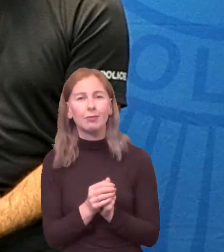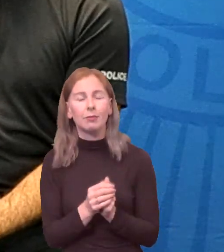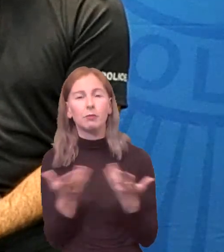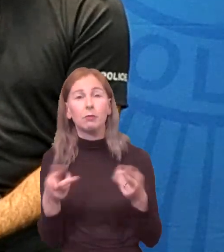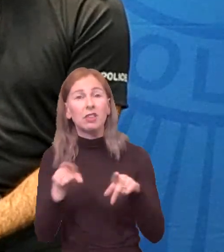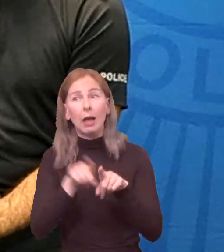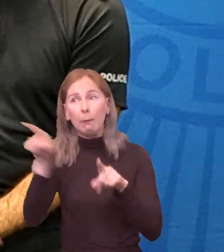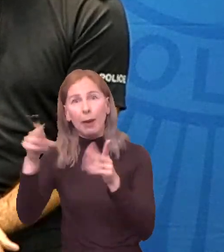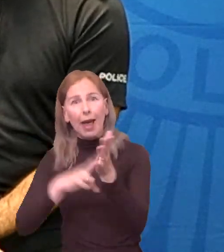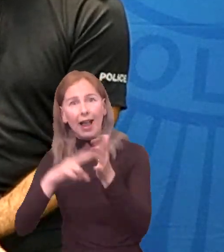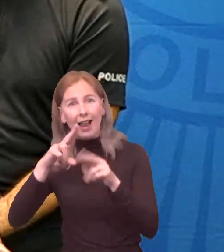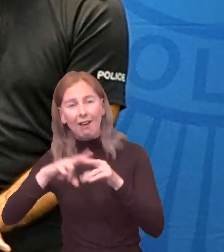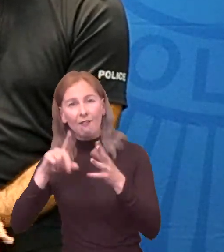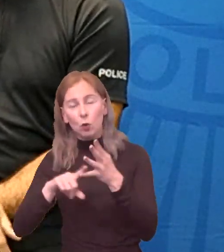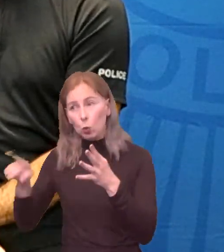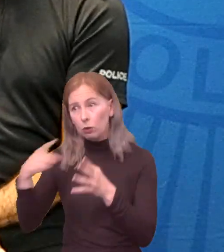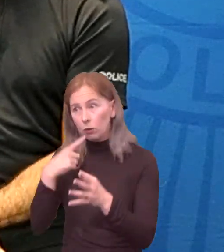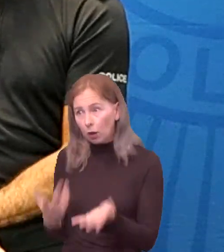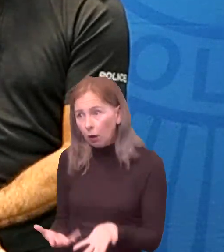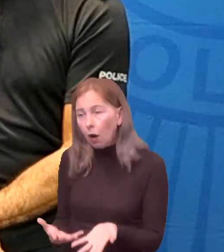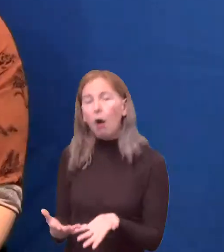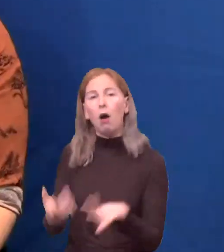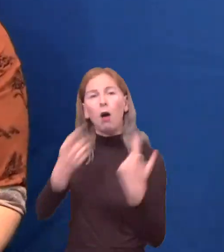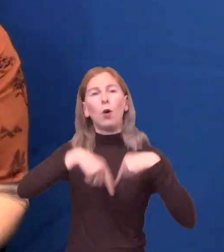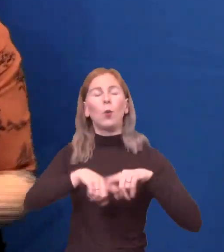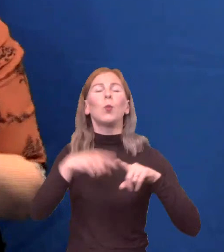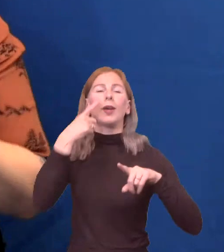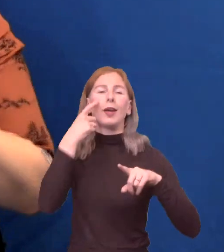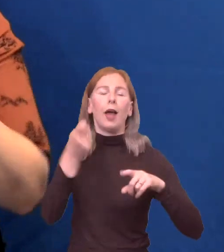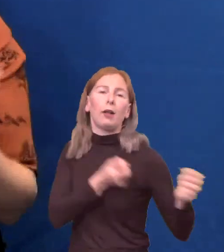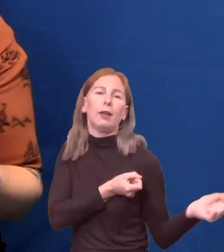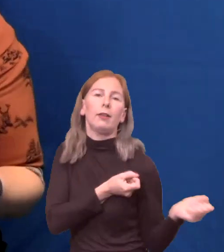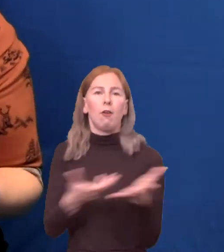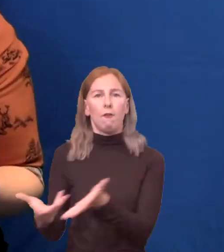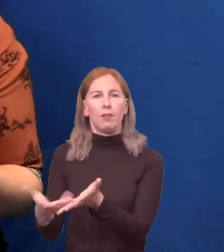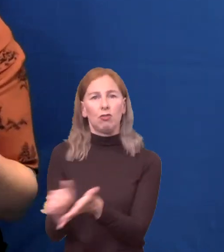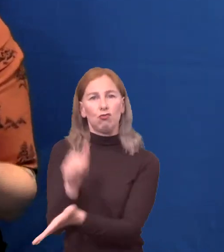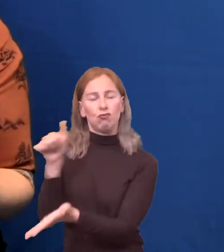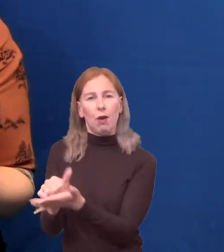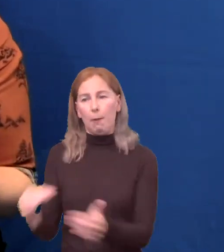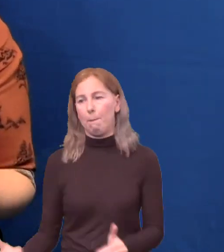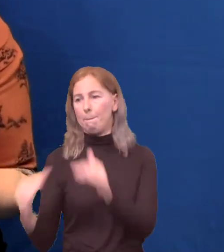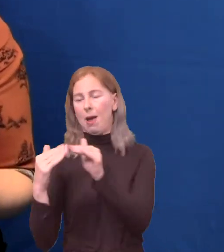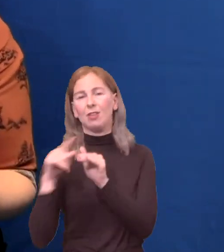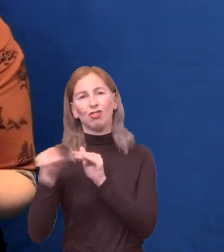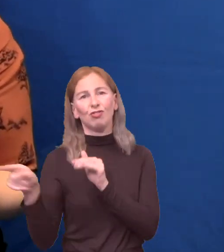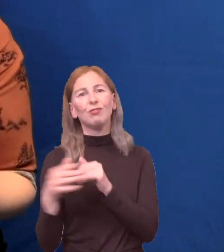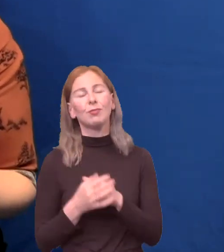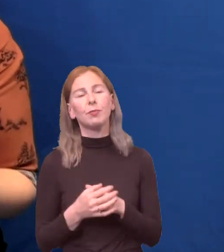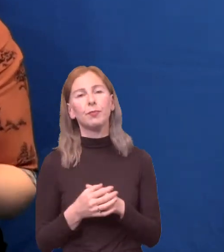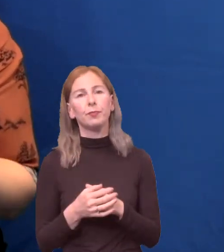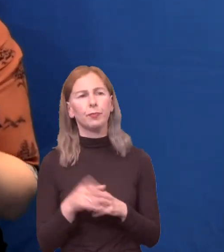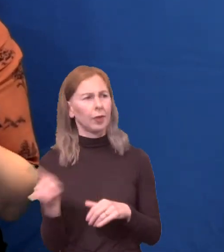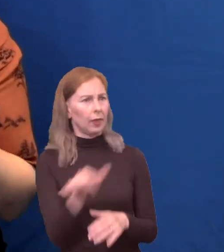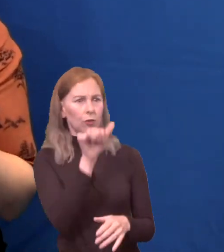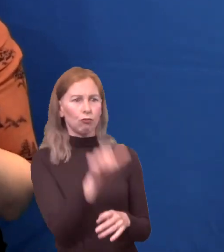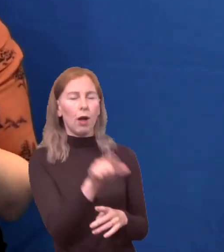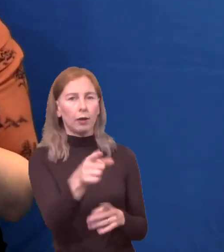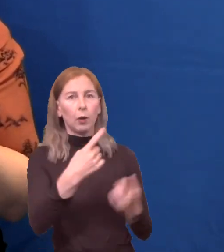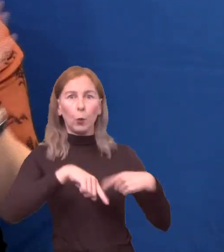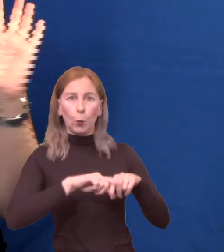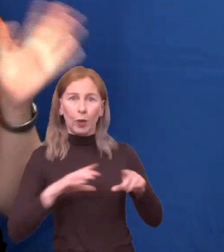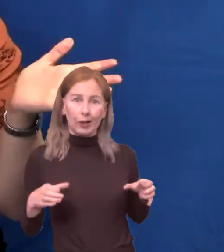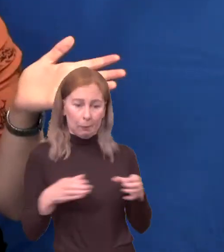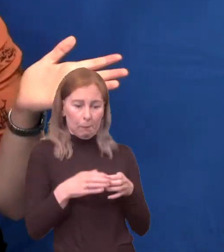deliver our response accordingly. Absolutely. Our team can be a bit smaller than you might find in other forces, but I can testify to the